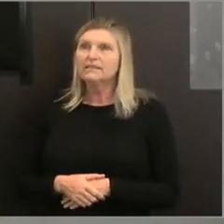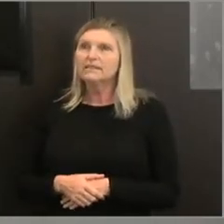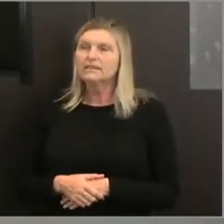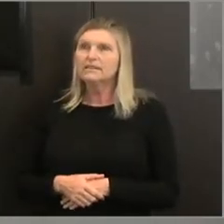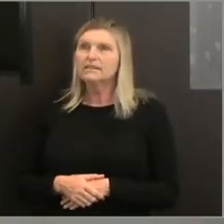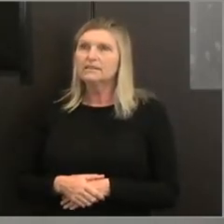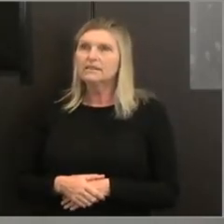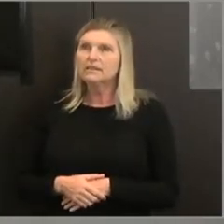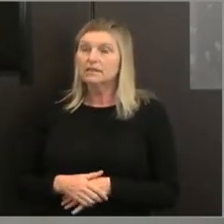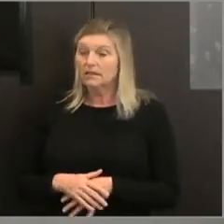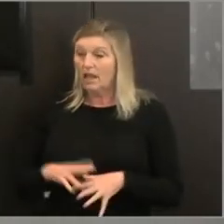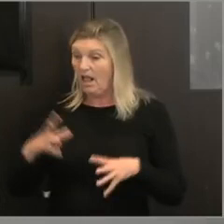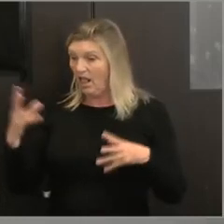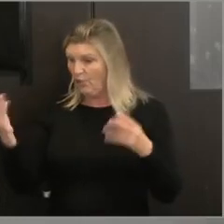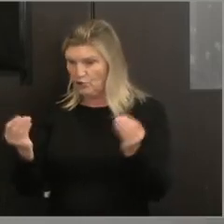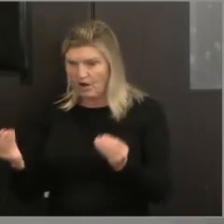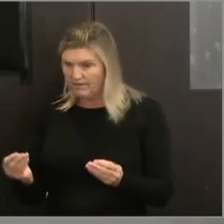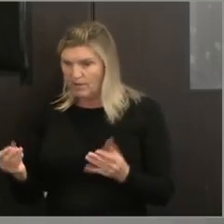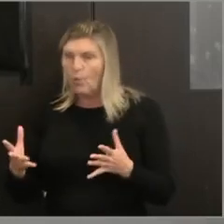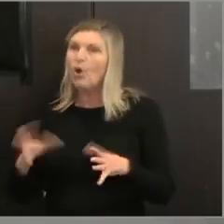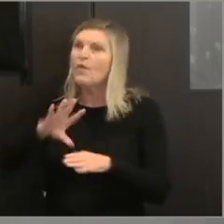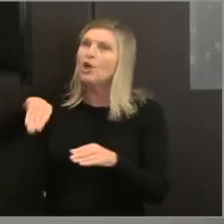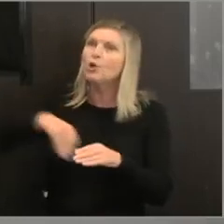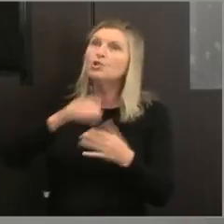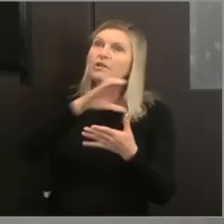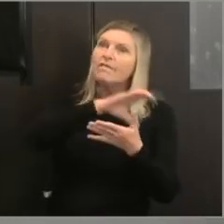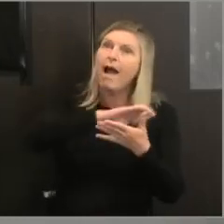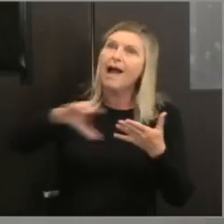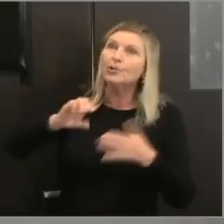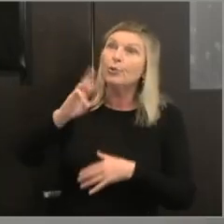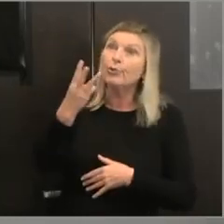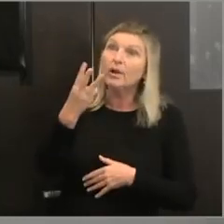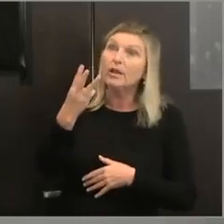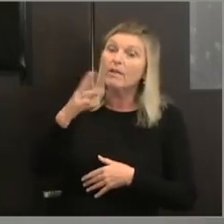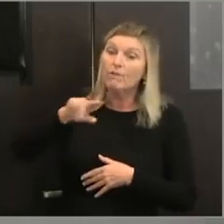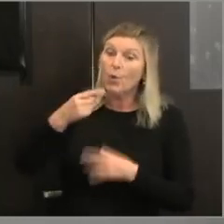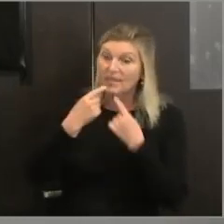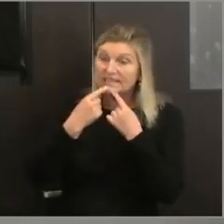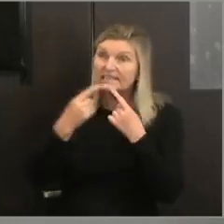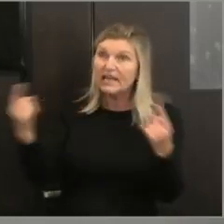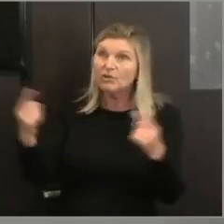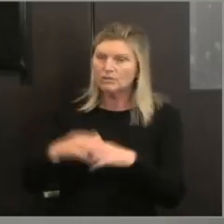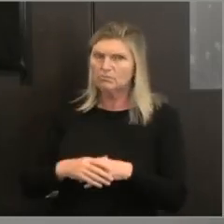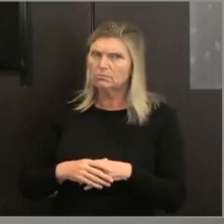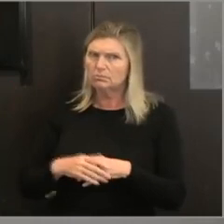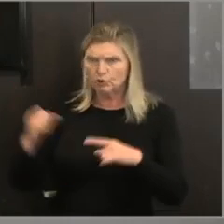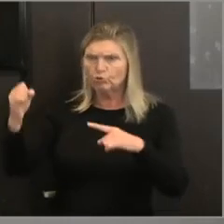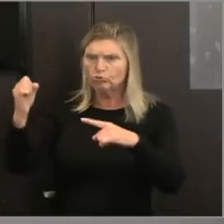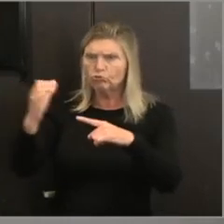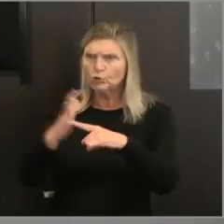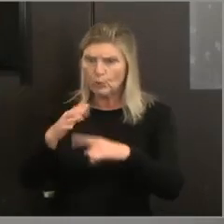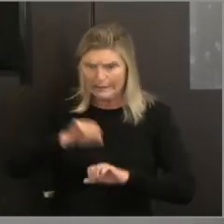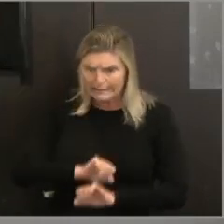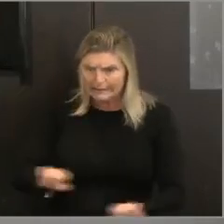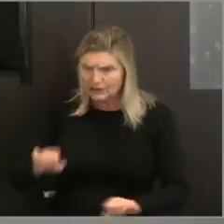The drafting of the inclusion of Article 3 in the Declaration was regarded as crucial by